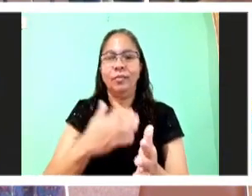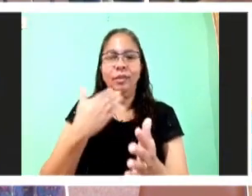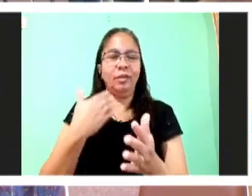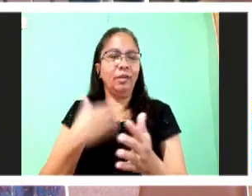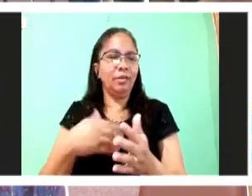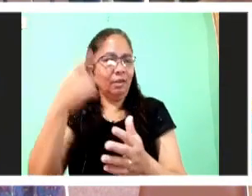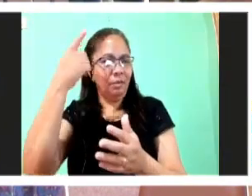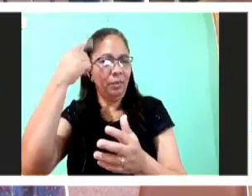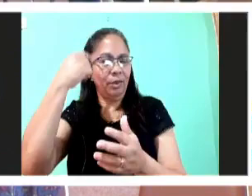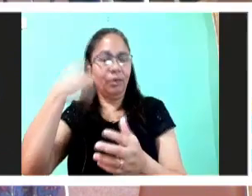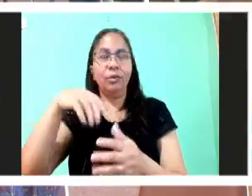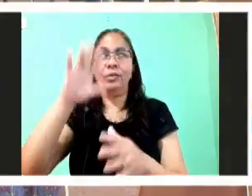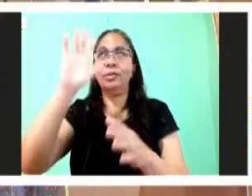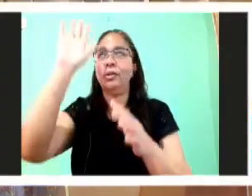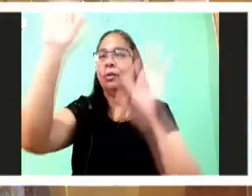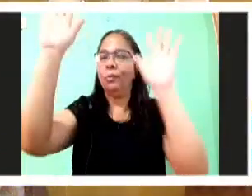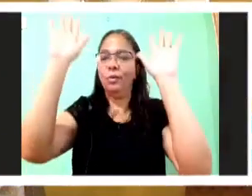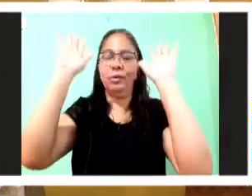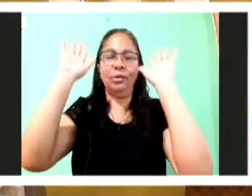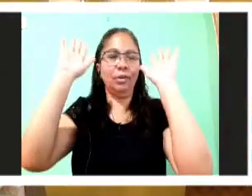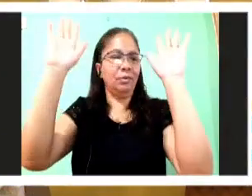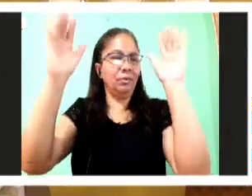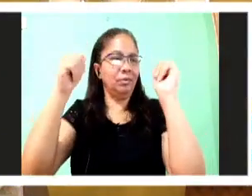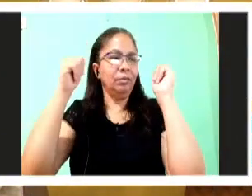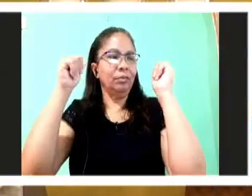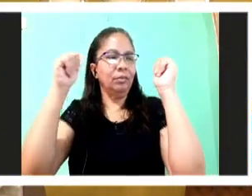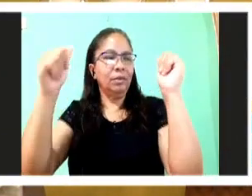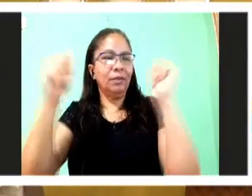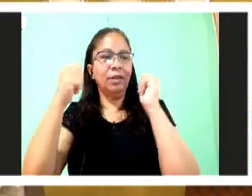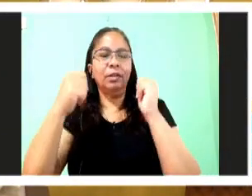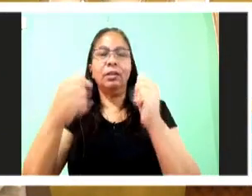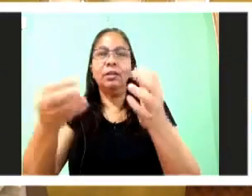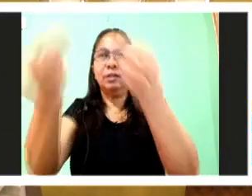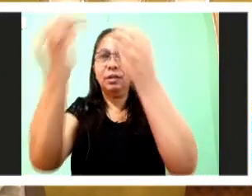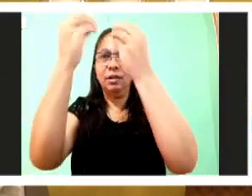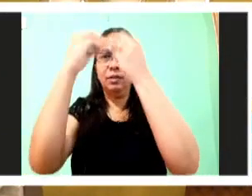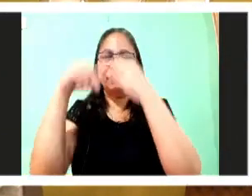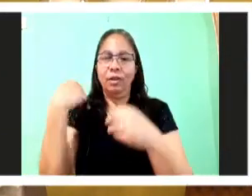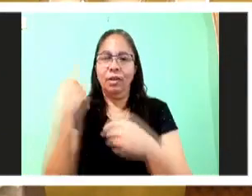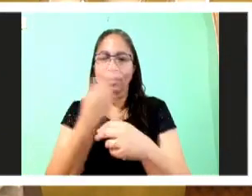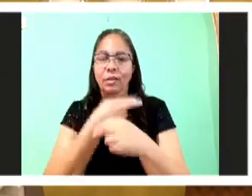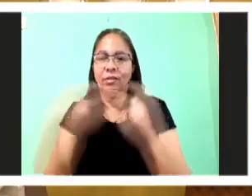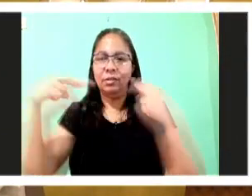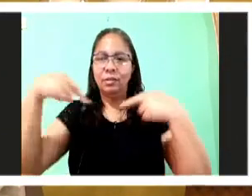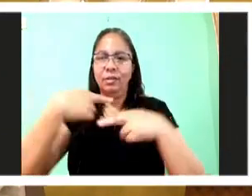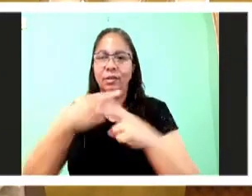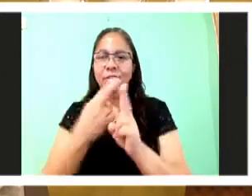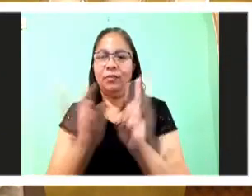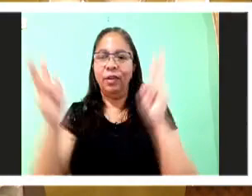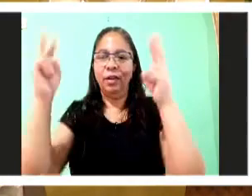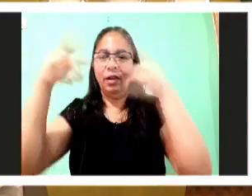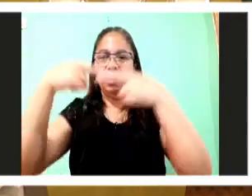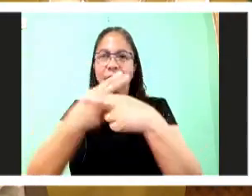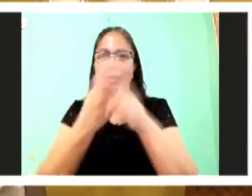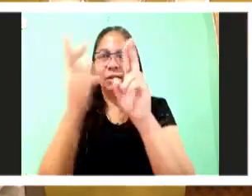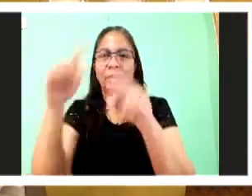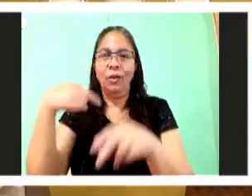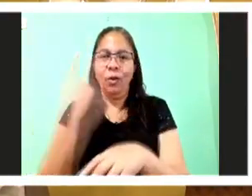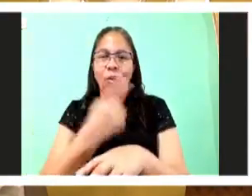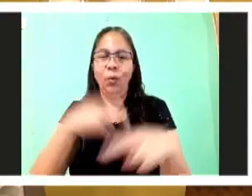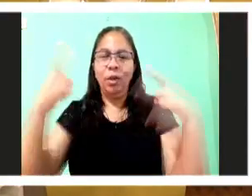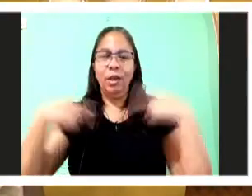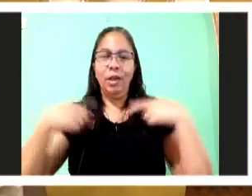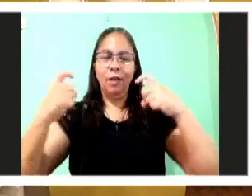Because of your great goodness in giving us the vine, we have this gift to